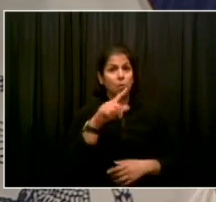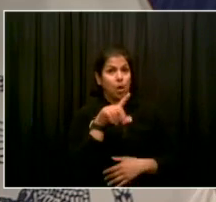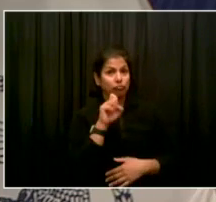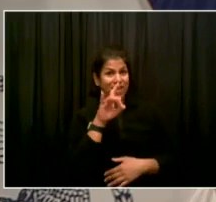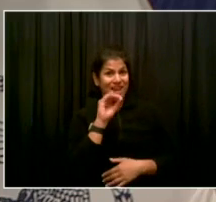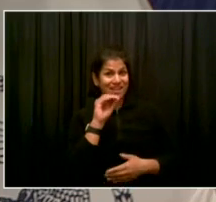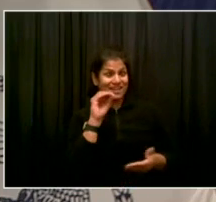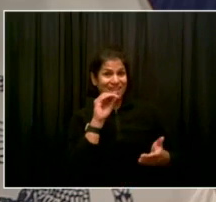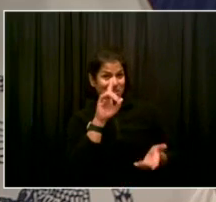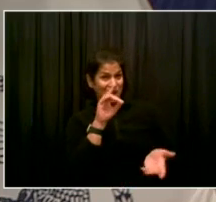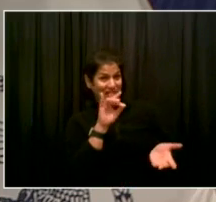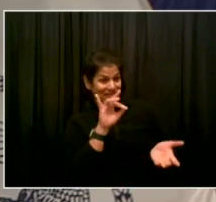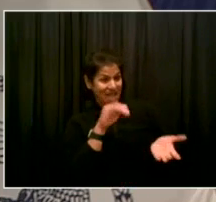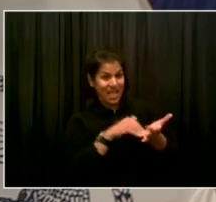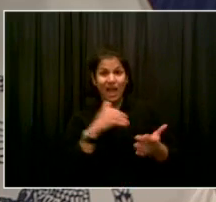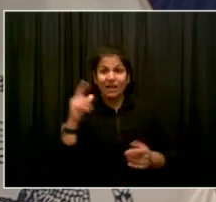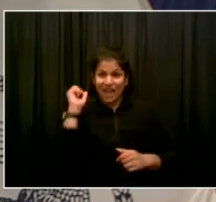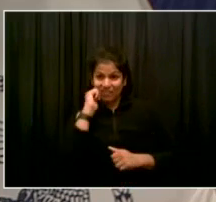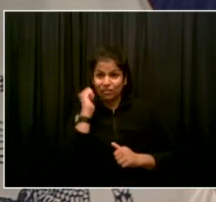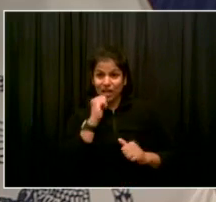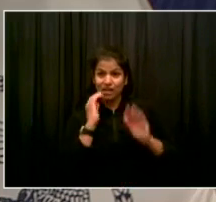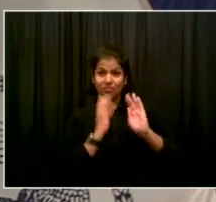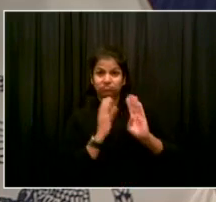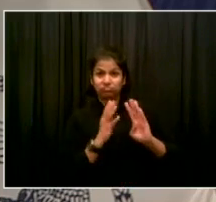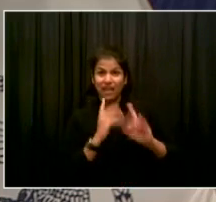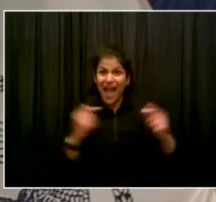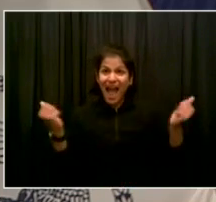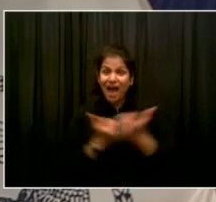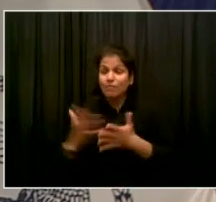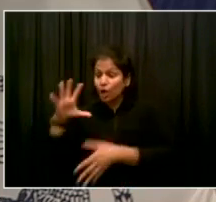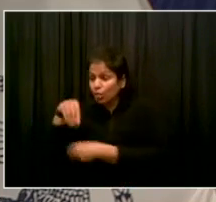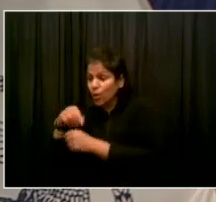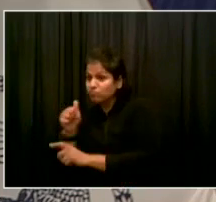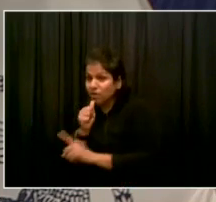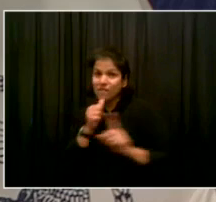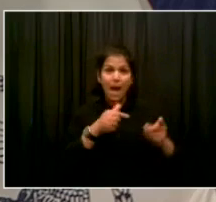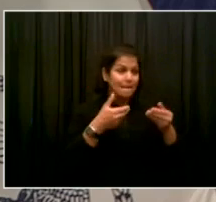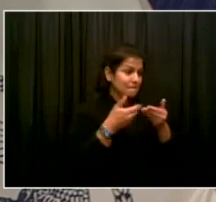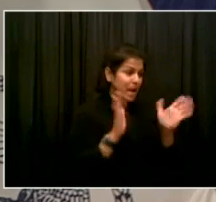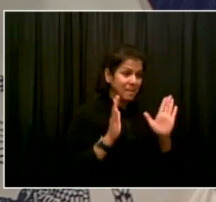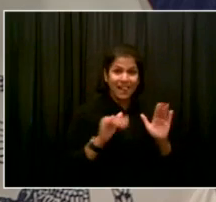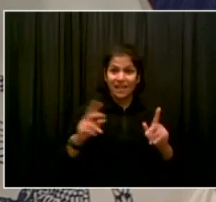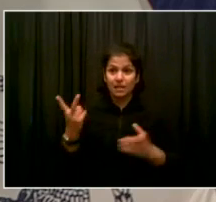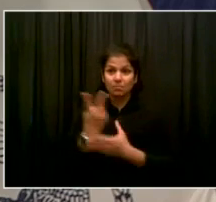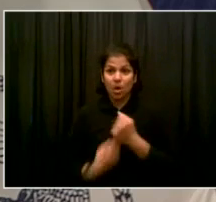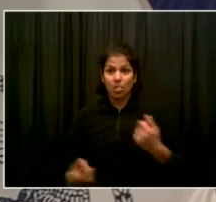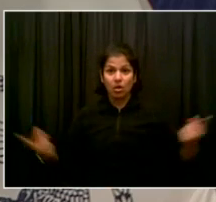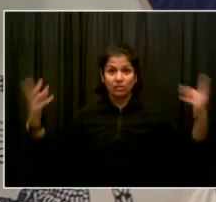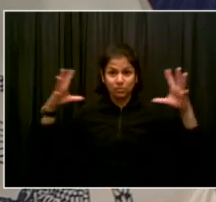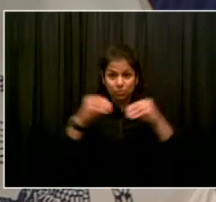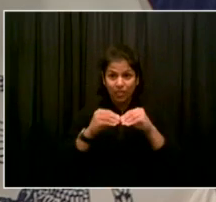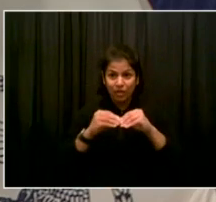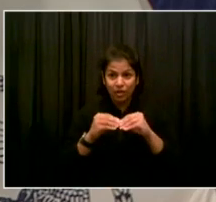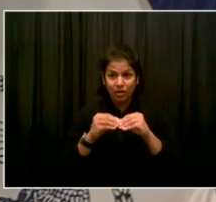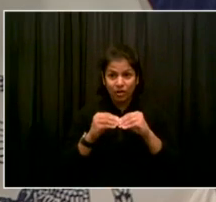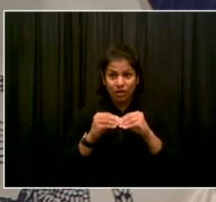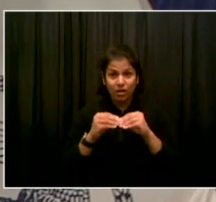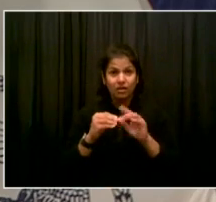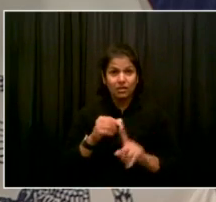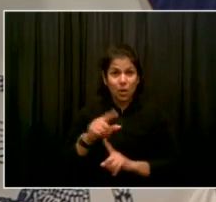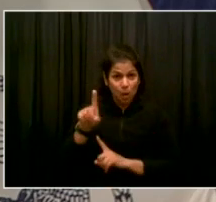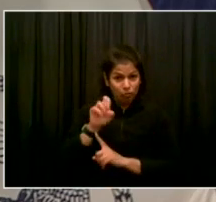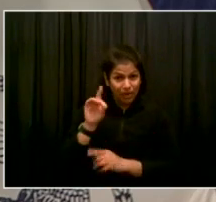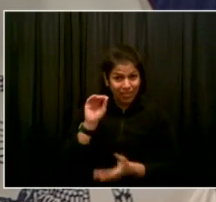all elements combined. And that's without including the home test kits that people could take